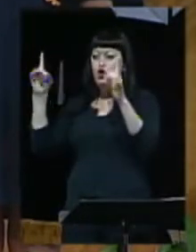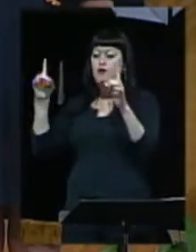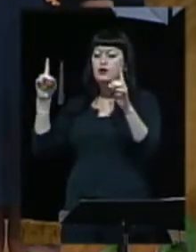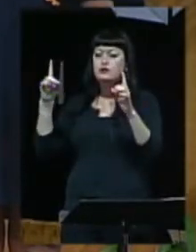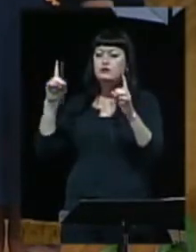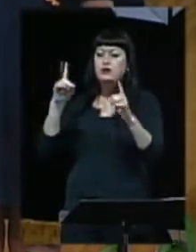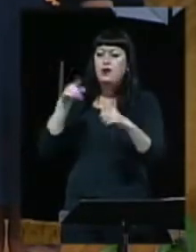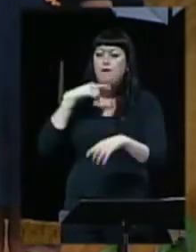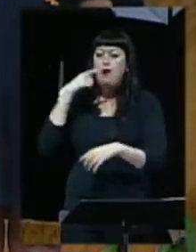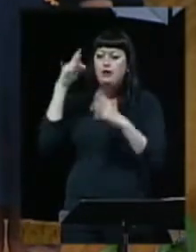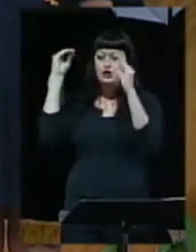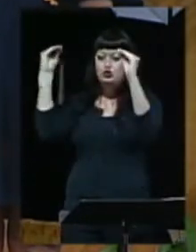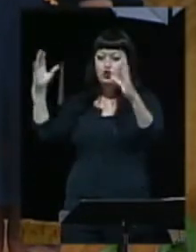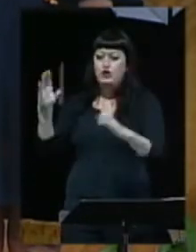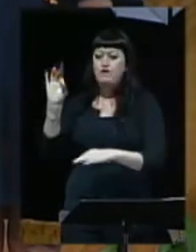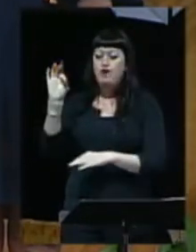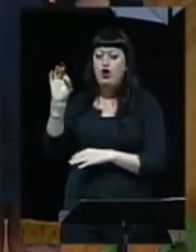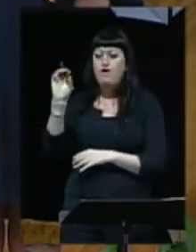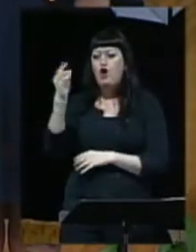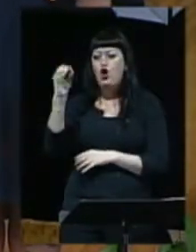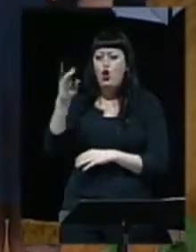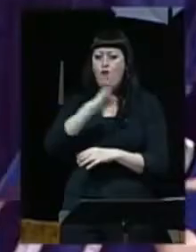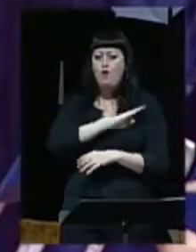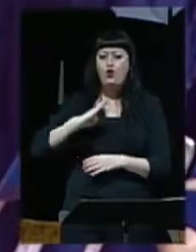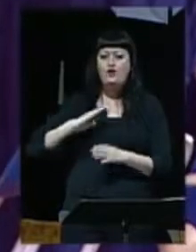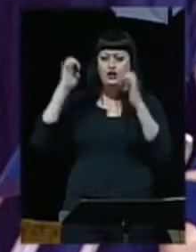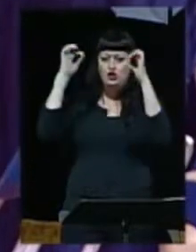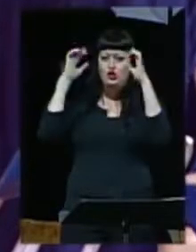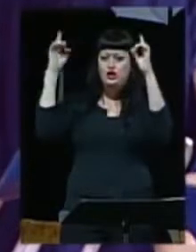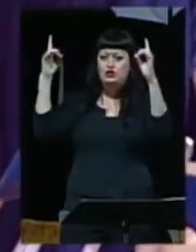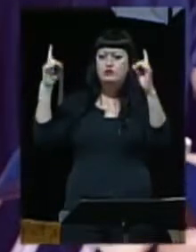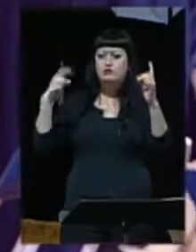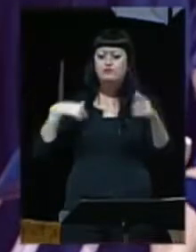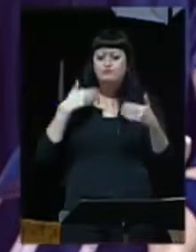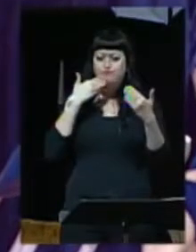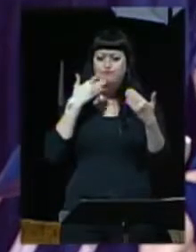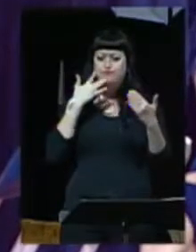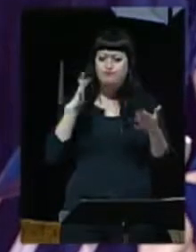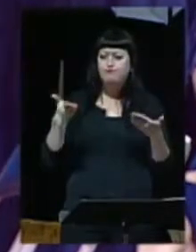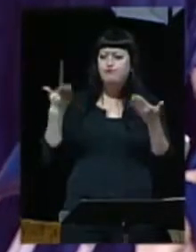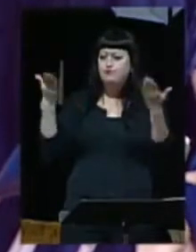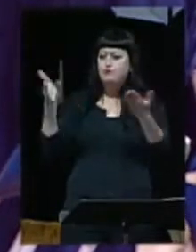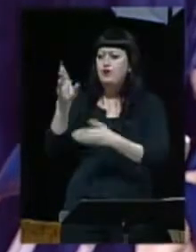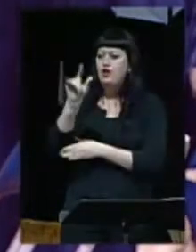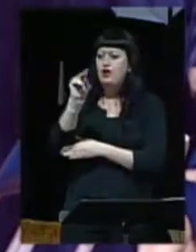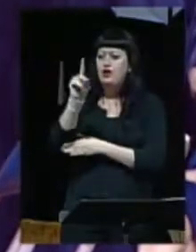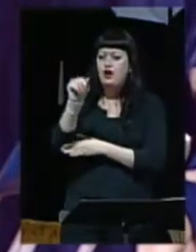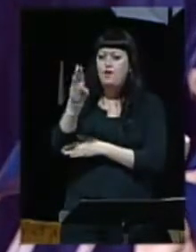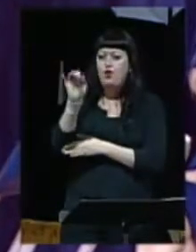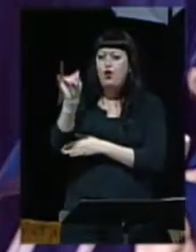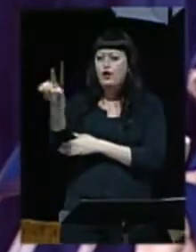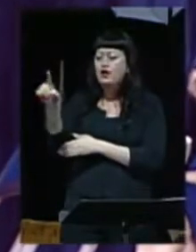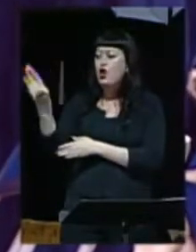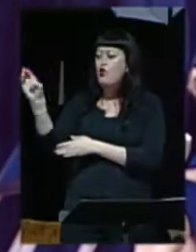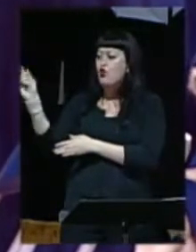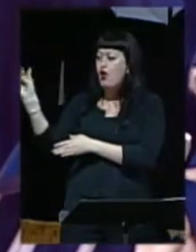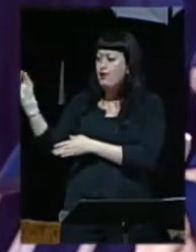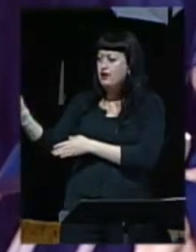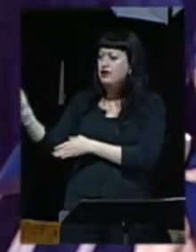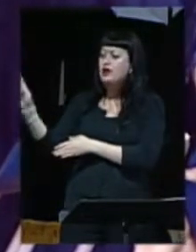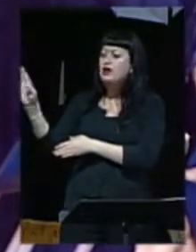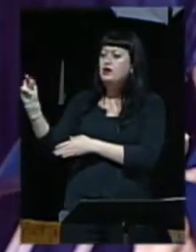Instruction and the Fargo Board of Education. It is my privilege to present them to Linda Boyd and Robin Nelson to receive their diploma with all